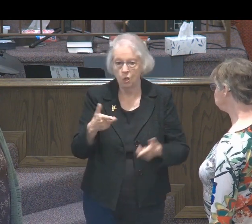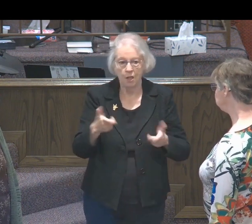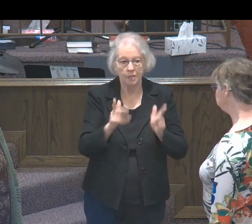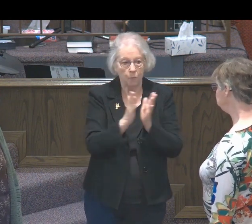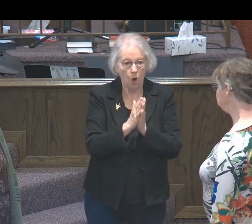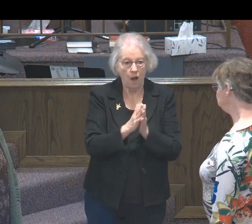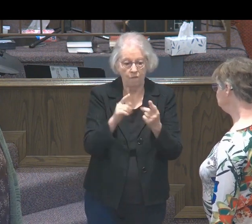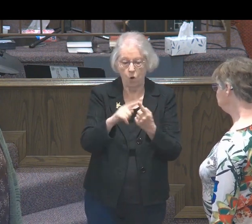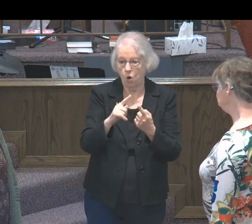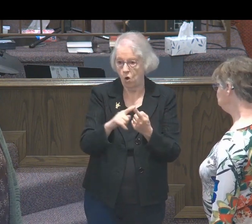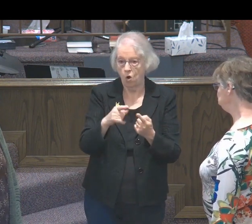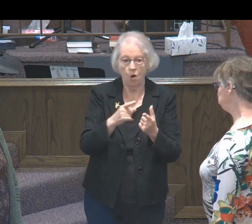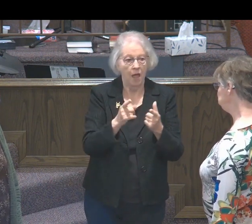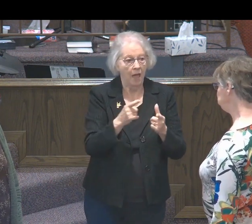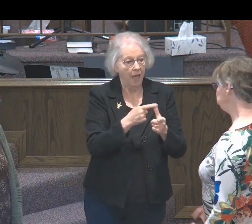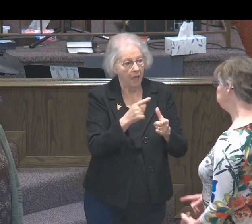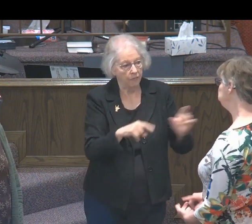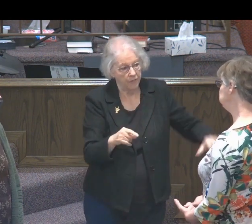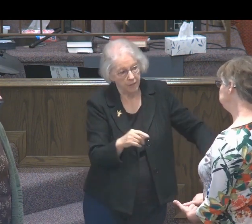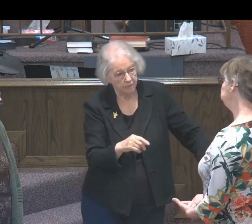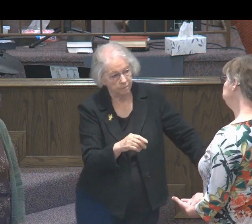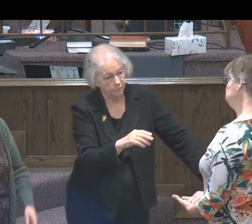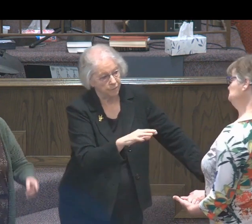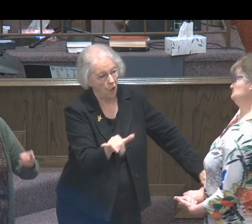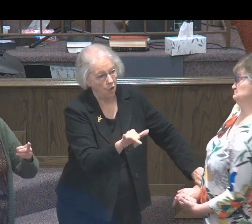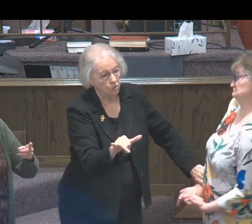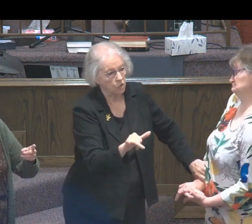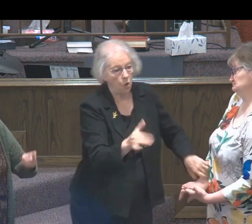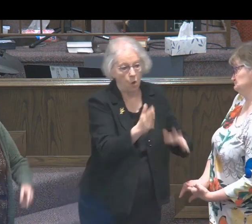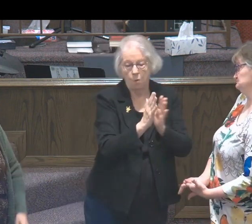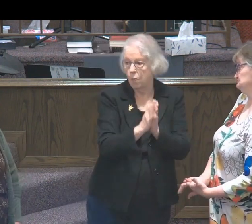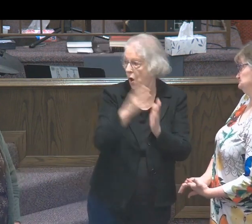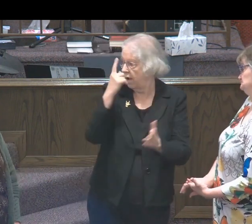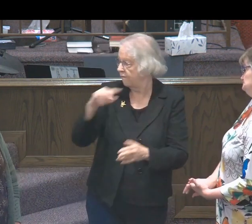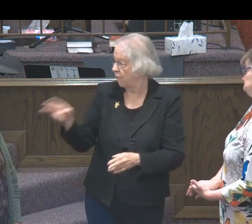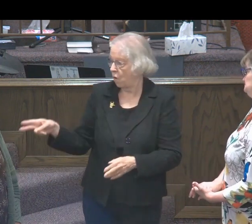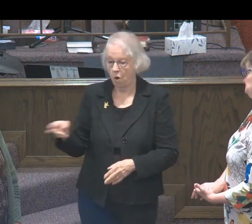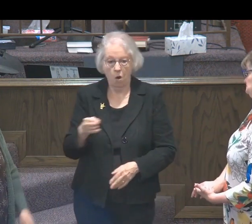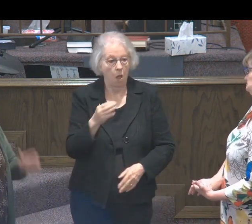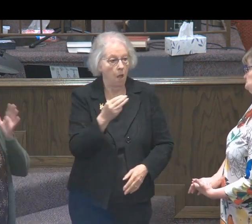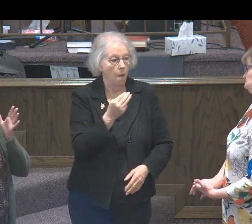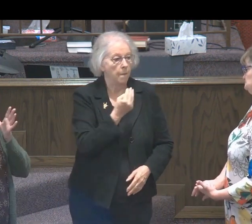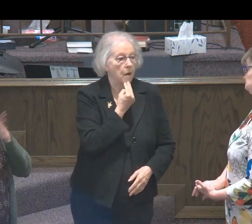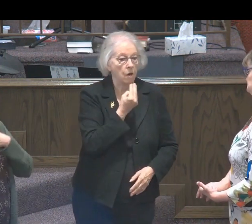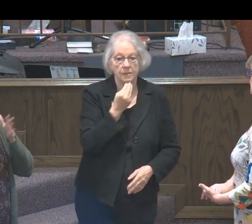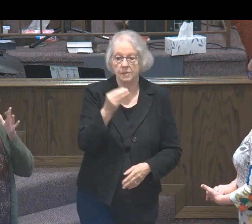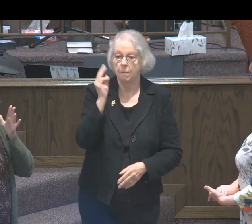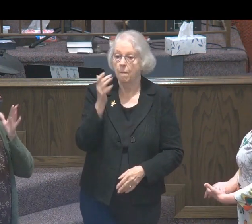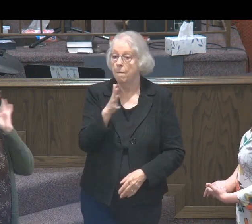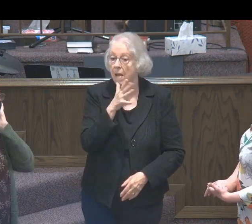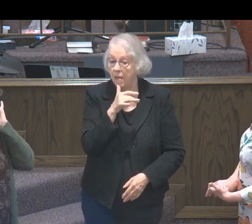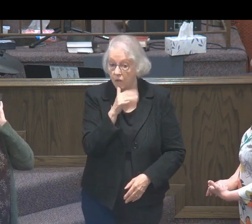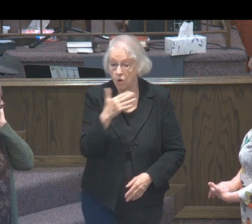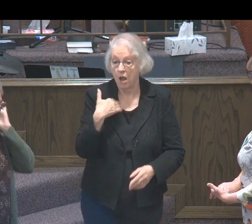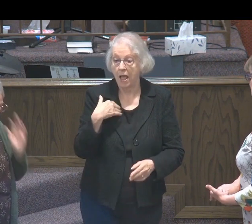song. You are the message today. You are the one who deserves and is worthy